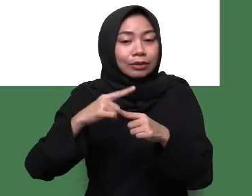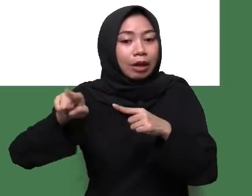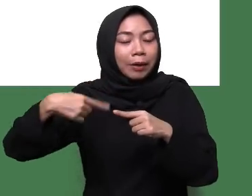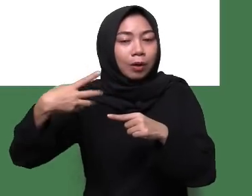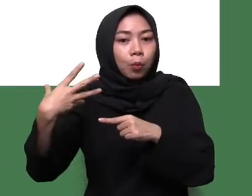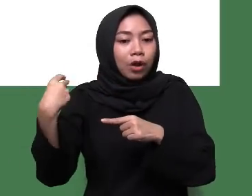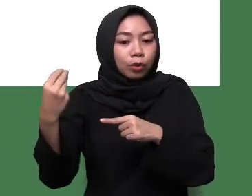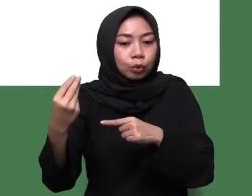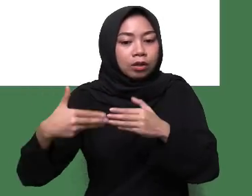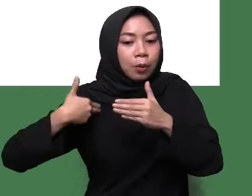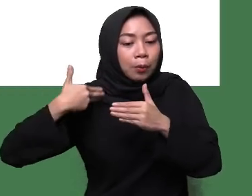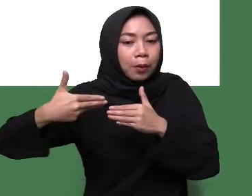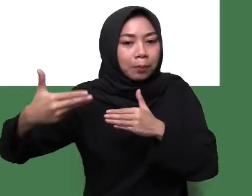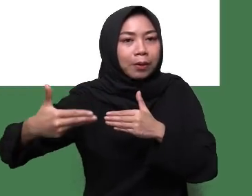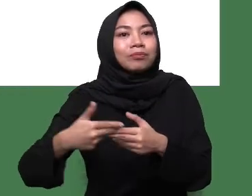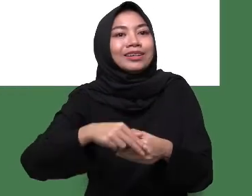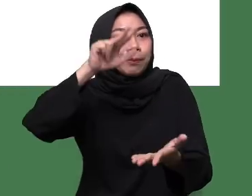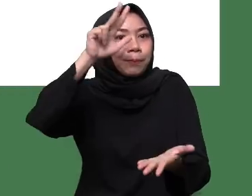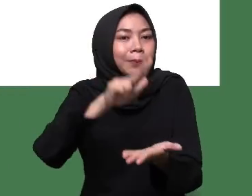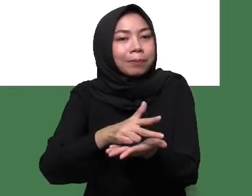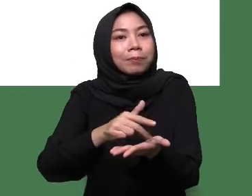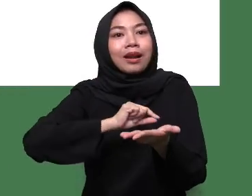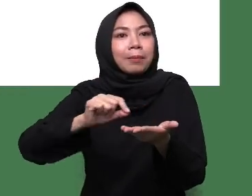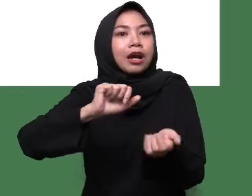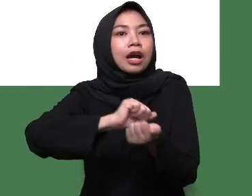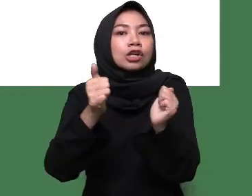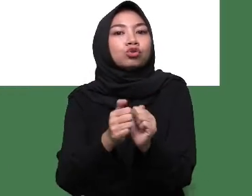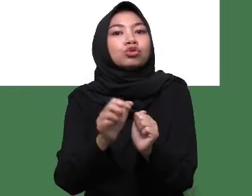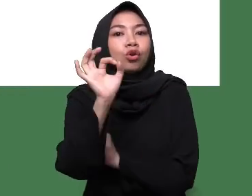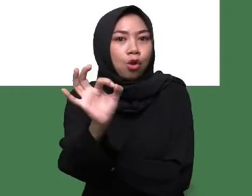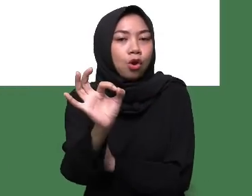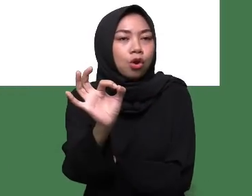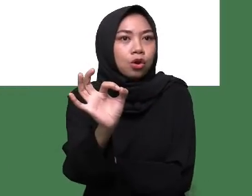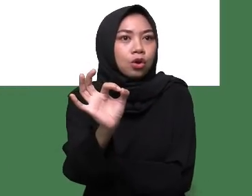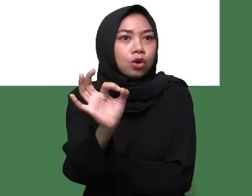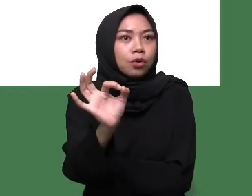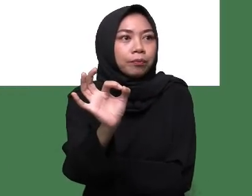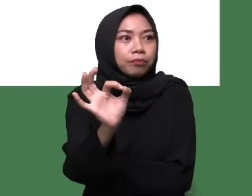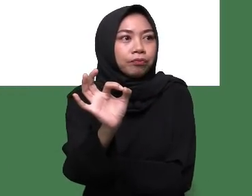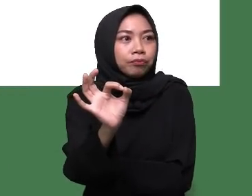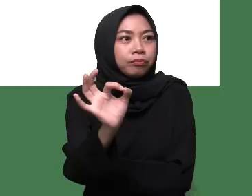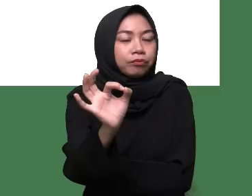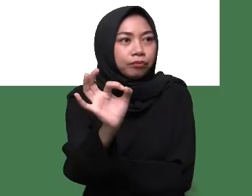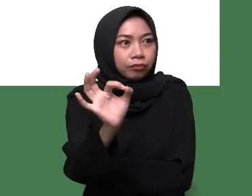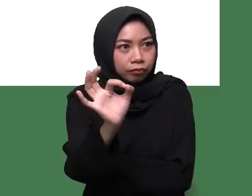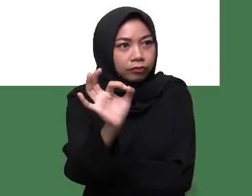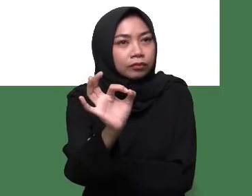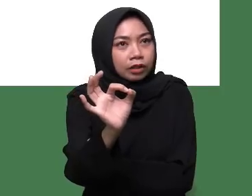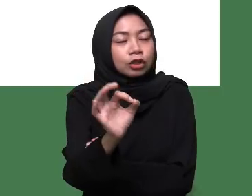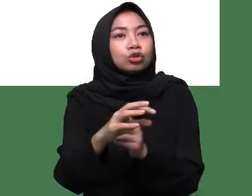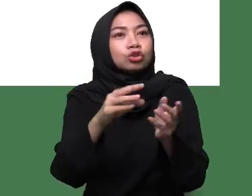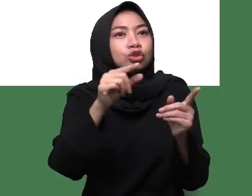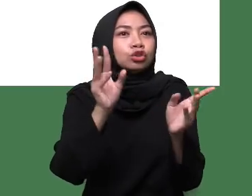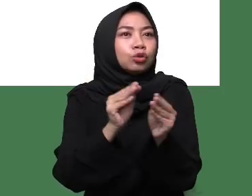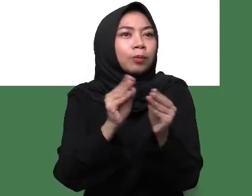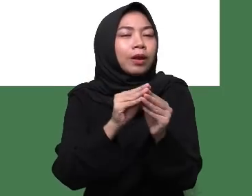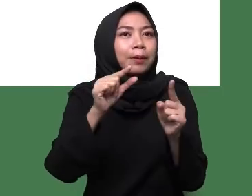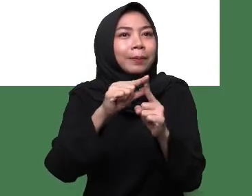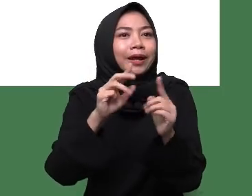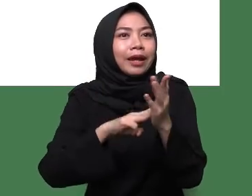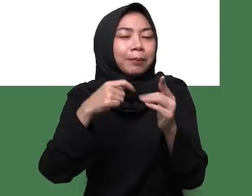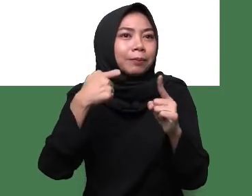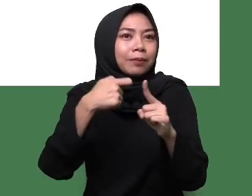zero reported cases. And from 37 provinces, FMD confirmed cases are